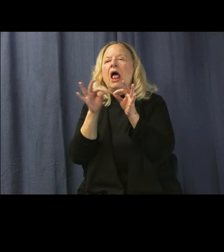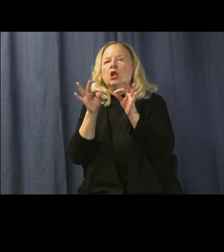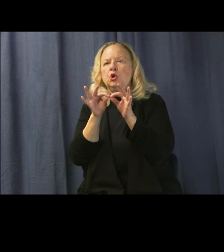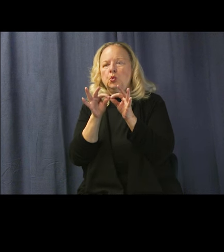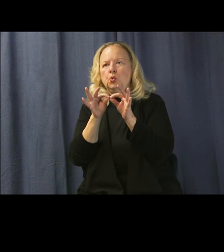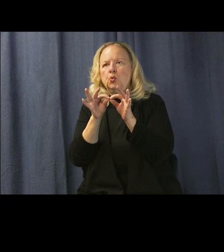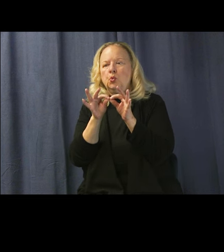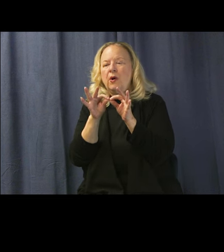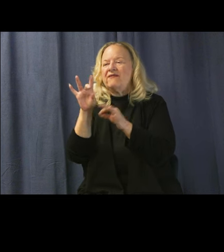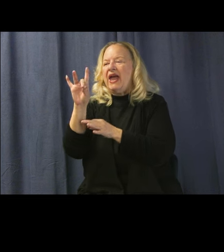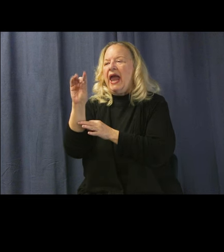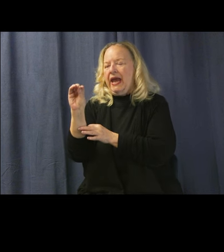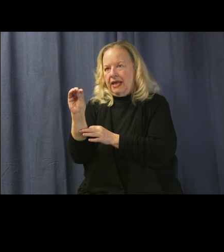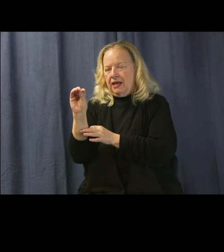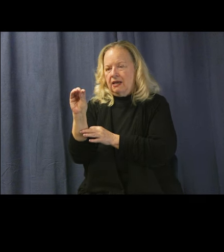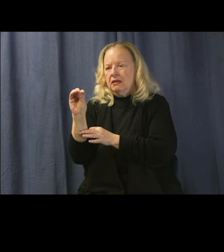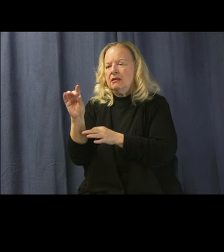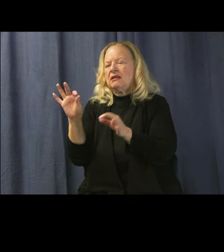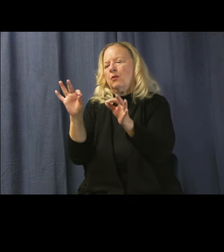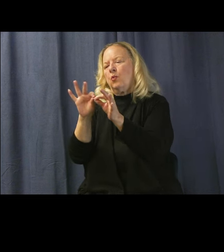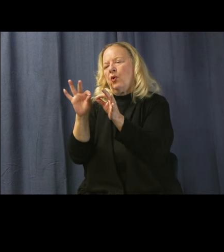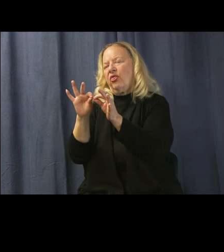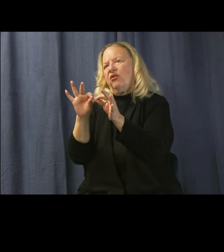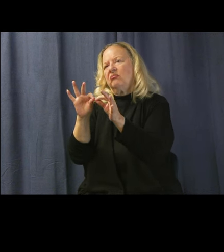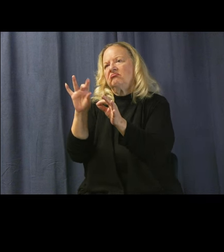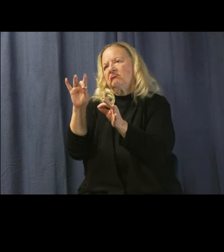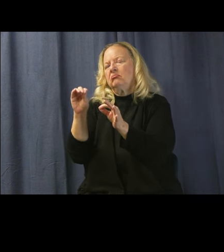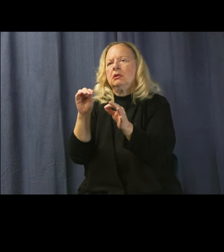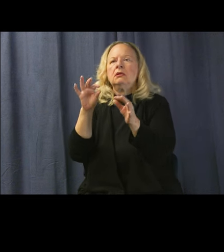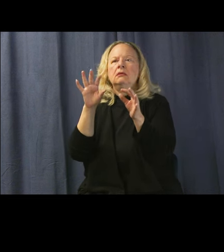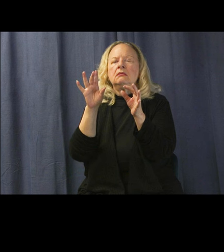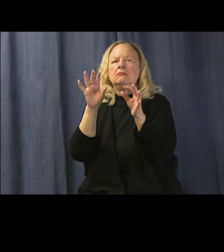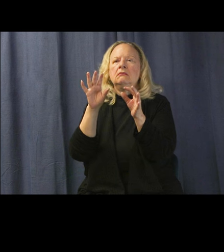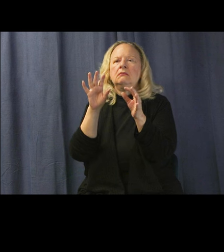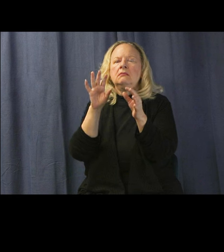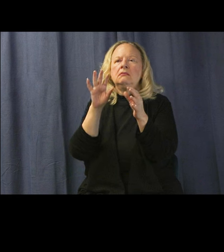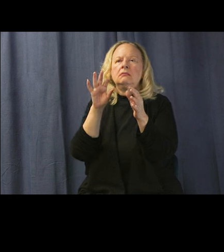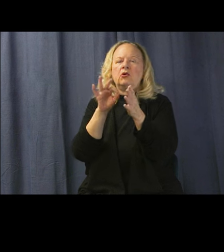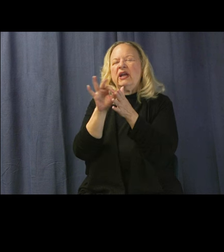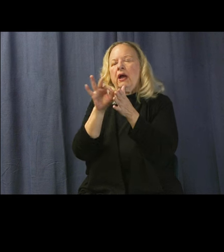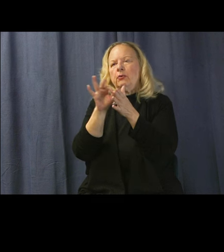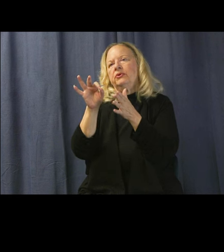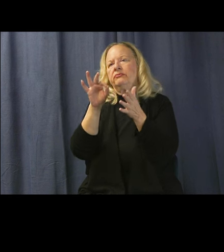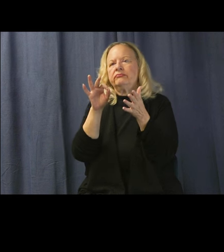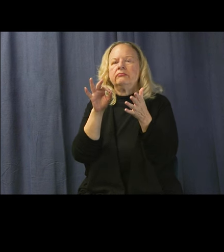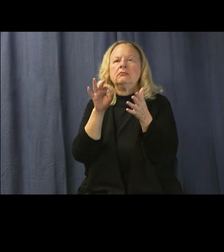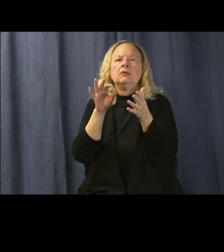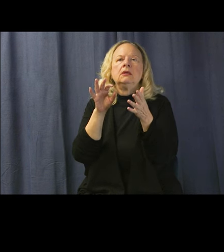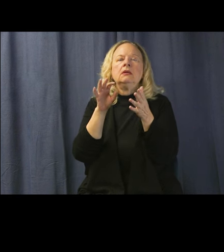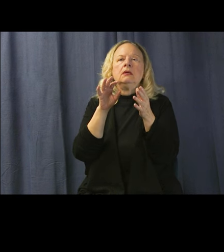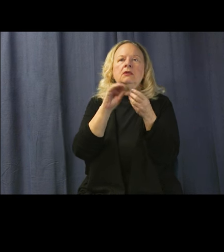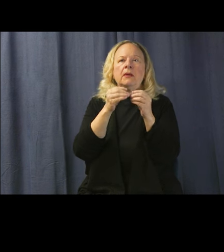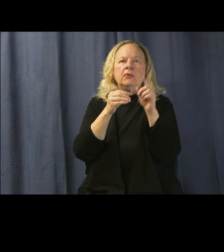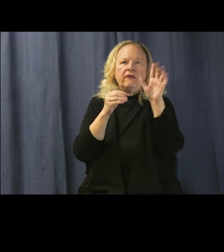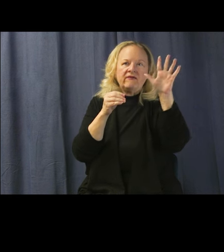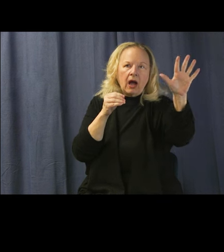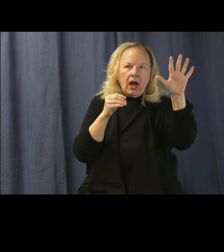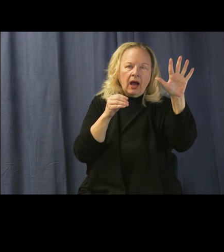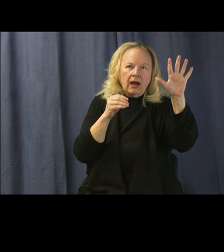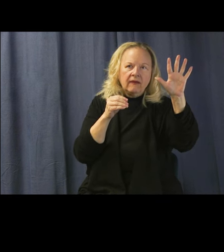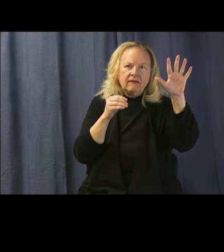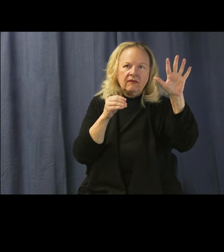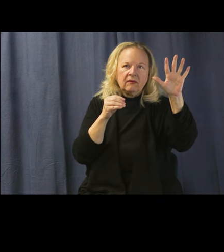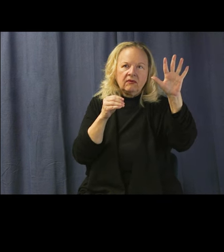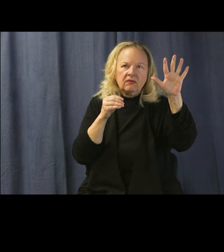value of 80. The letter hey is the fifth letter. It has a numerical value